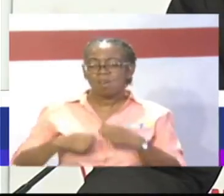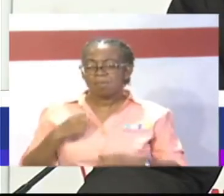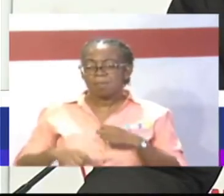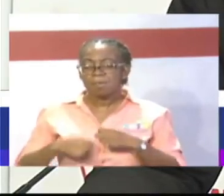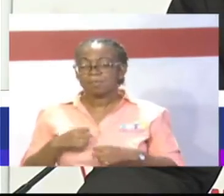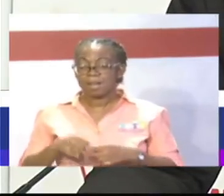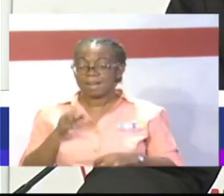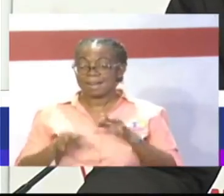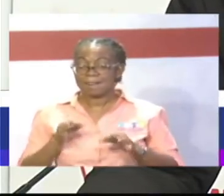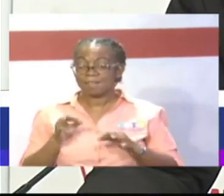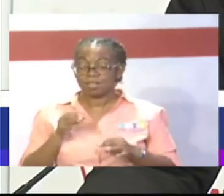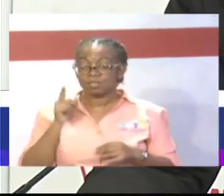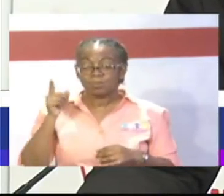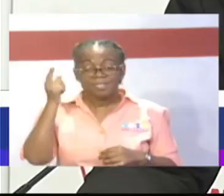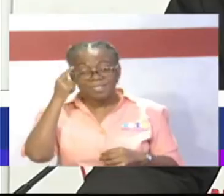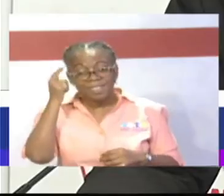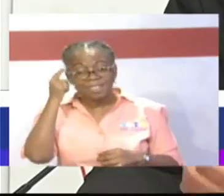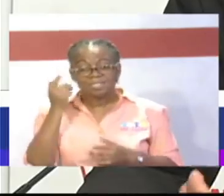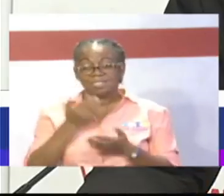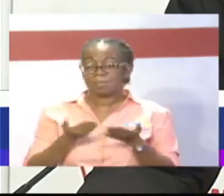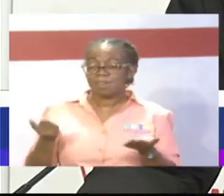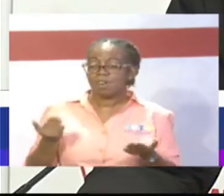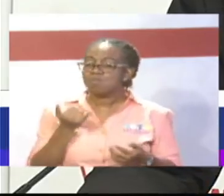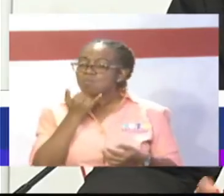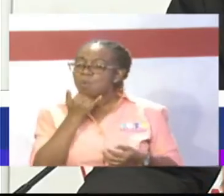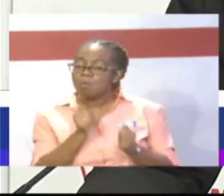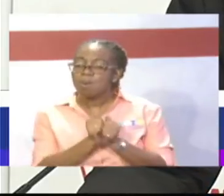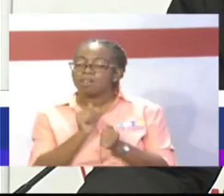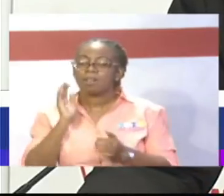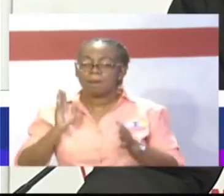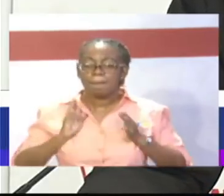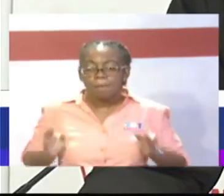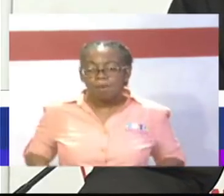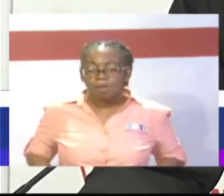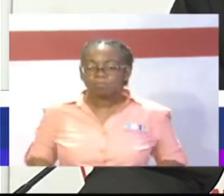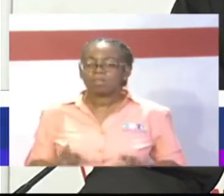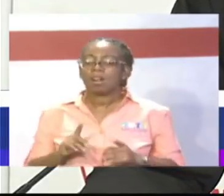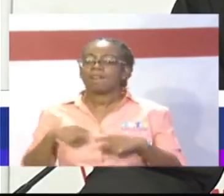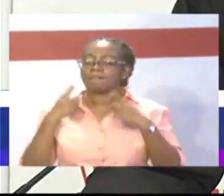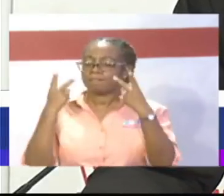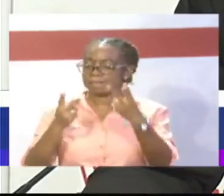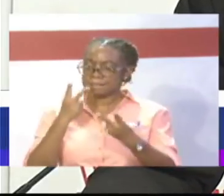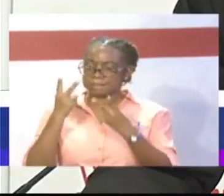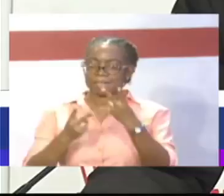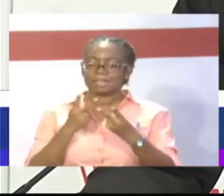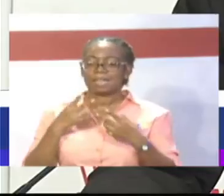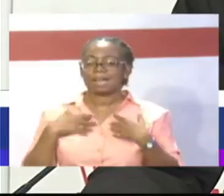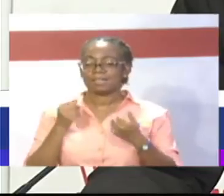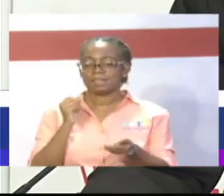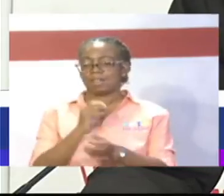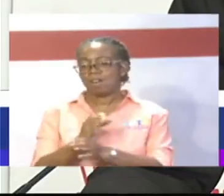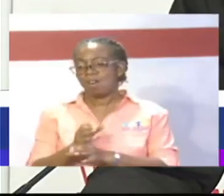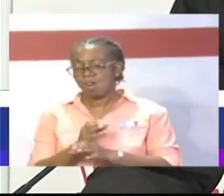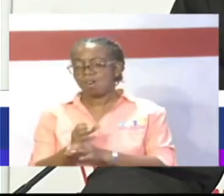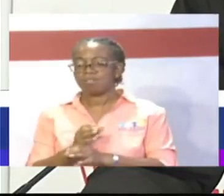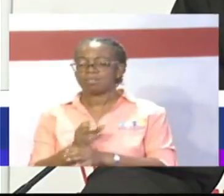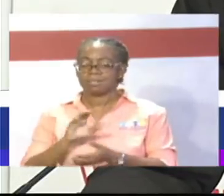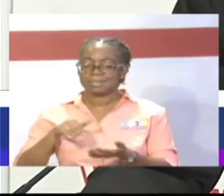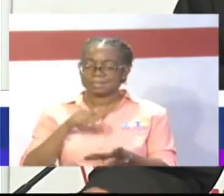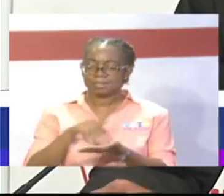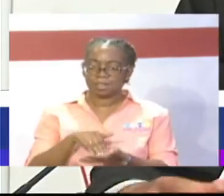have concerns, the healthcare system is open. You can visit your local healthcare center. You can talk